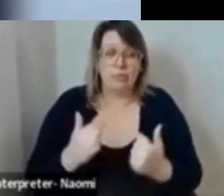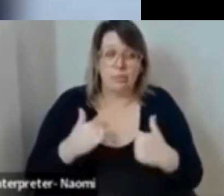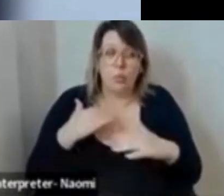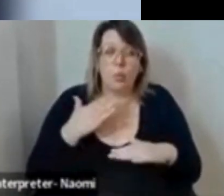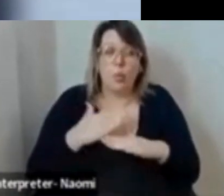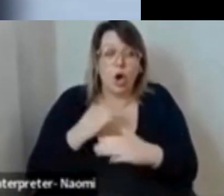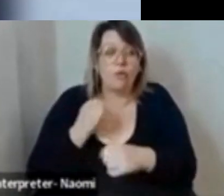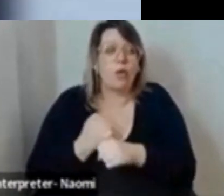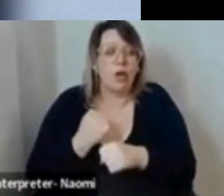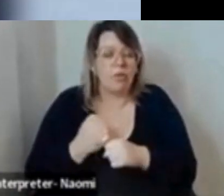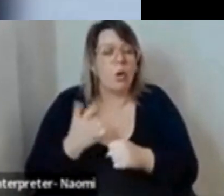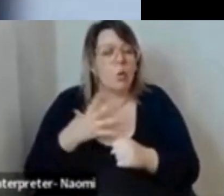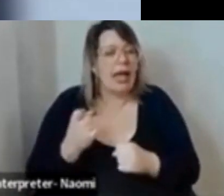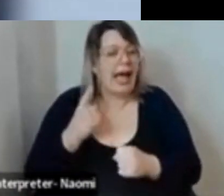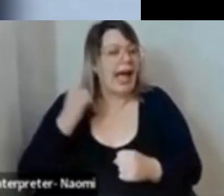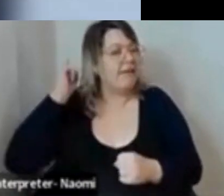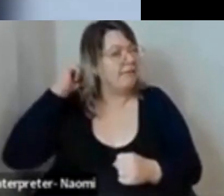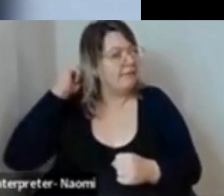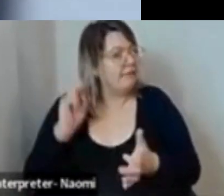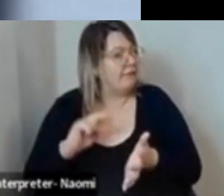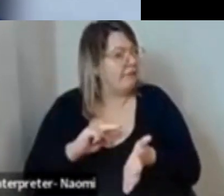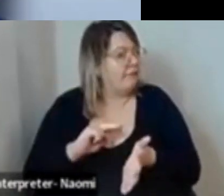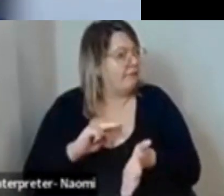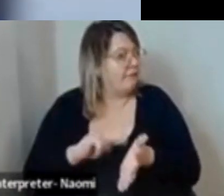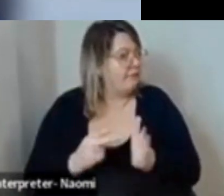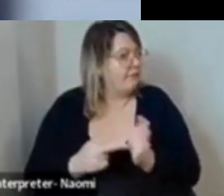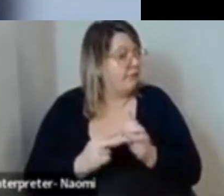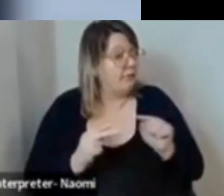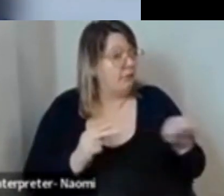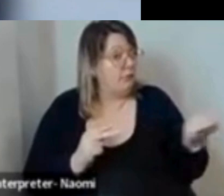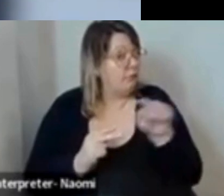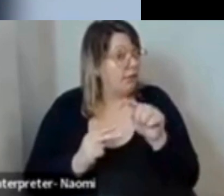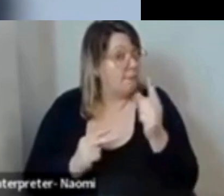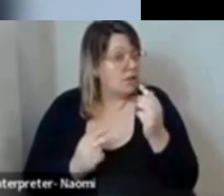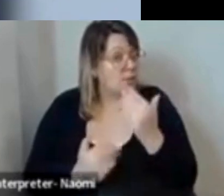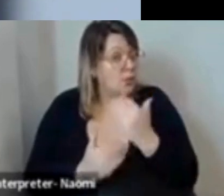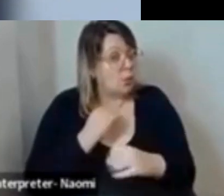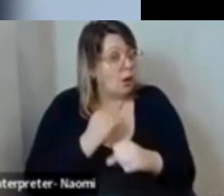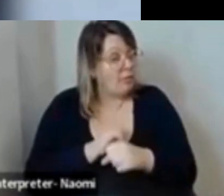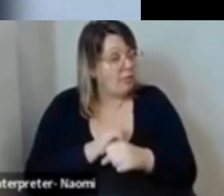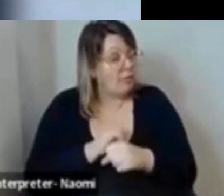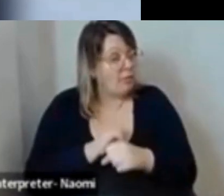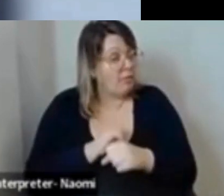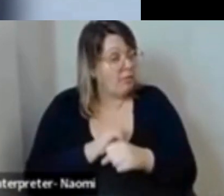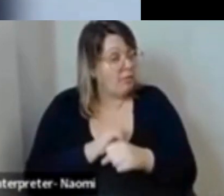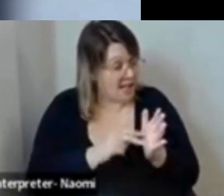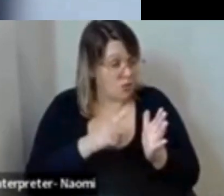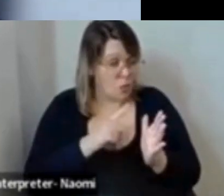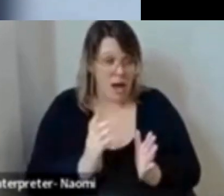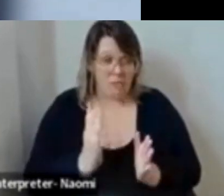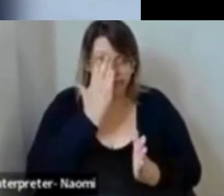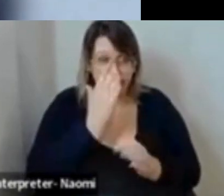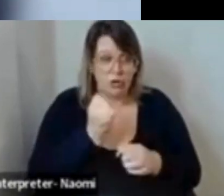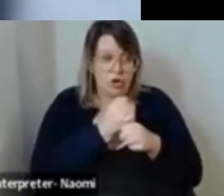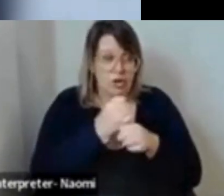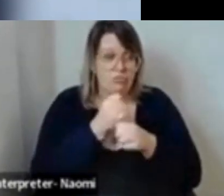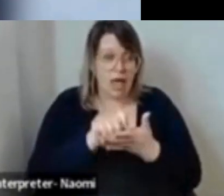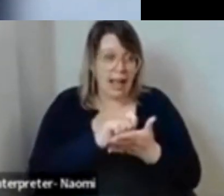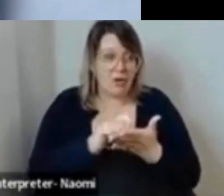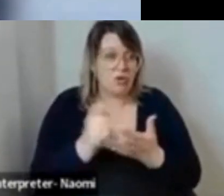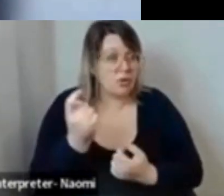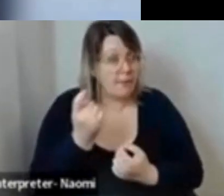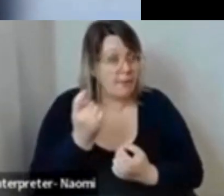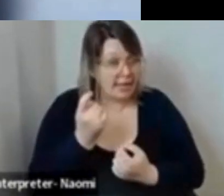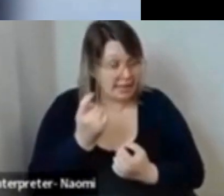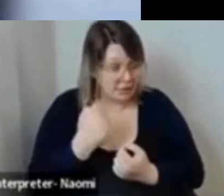in the plans of any potential new government as we approach the general election, and we would